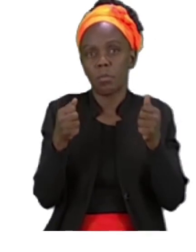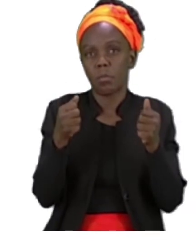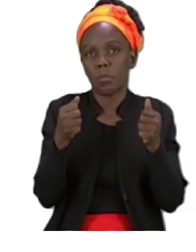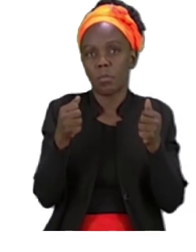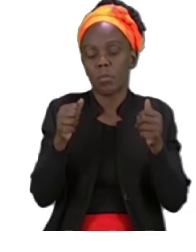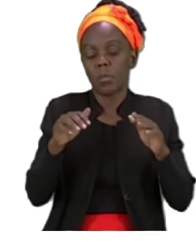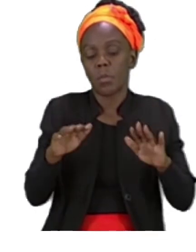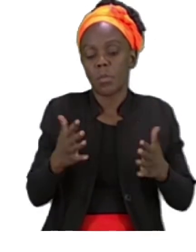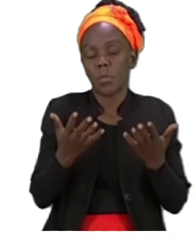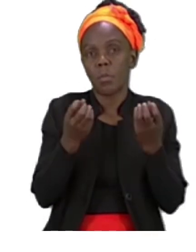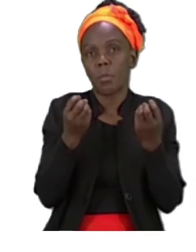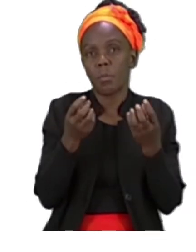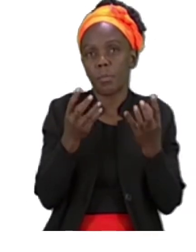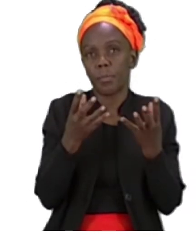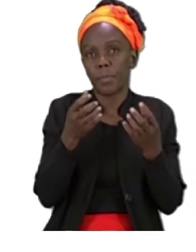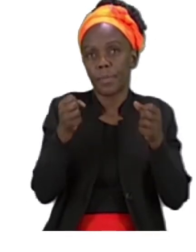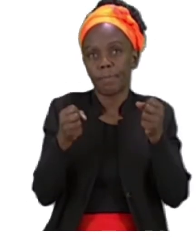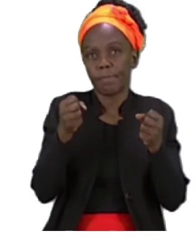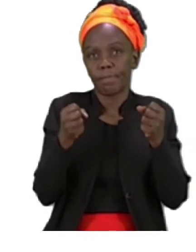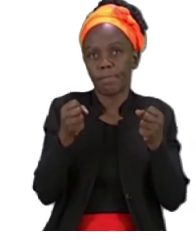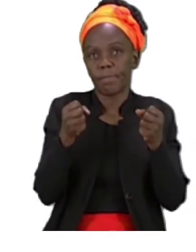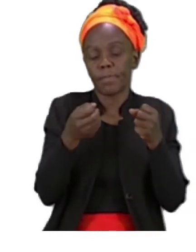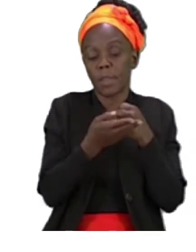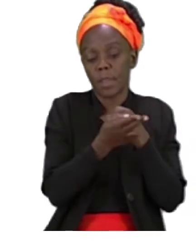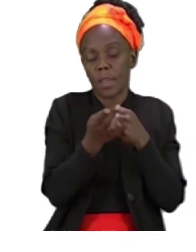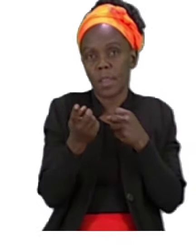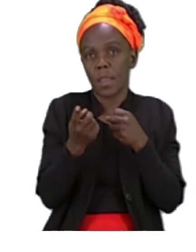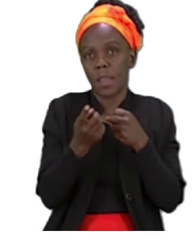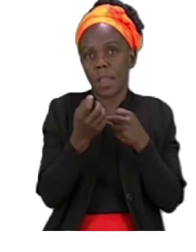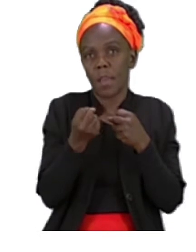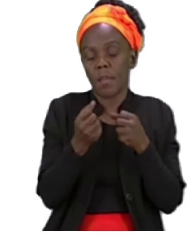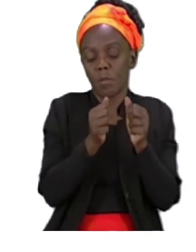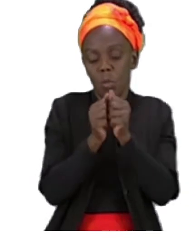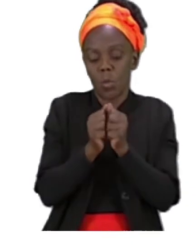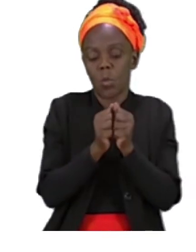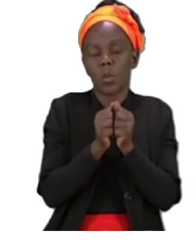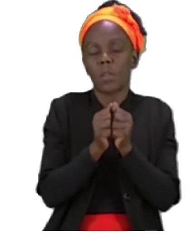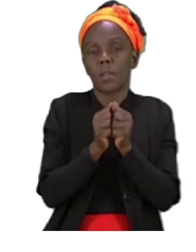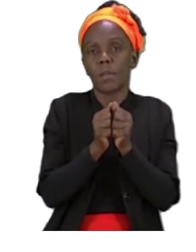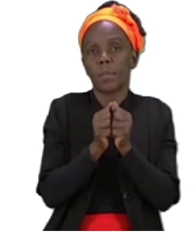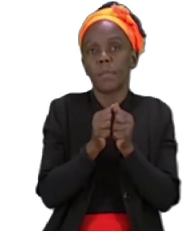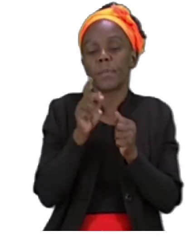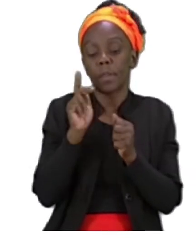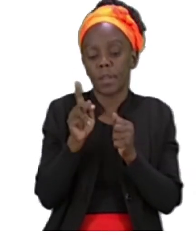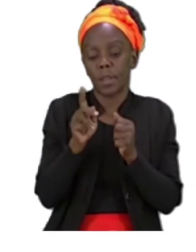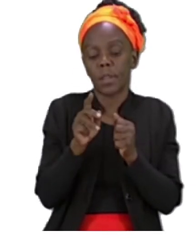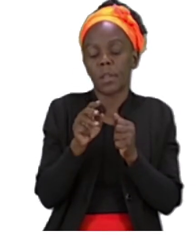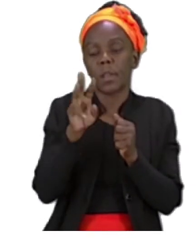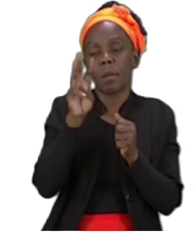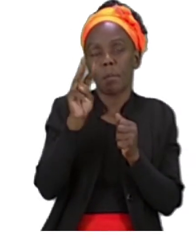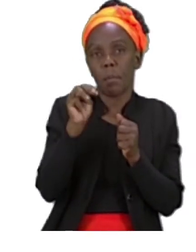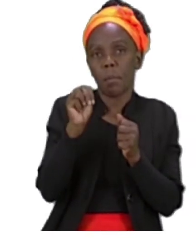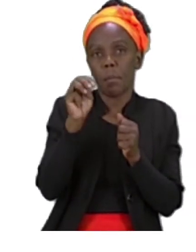together? Let's read it again. Maria has 2 sons.